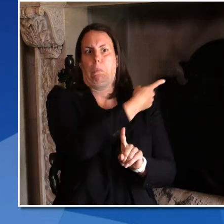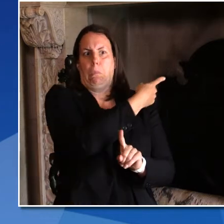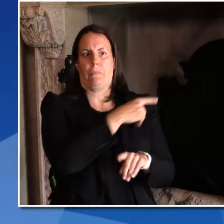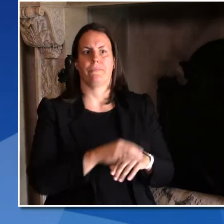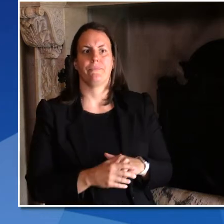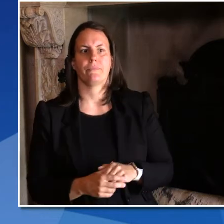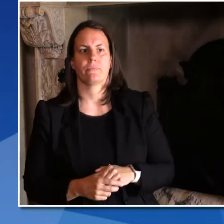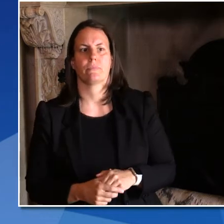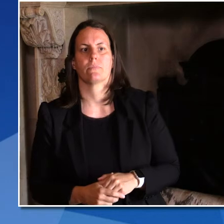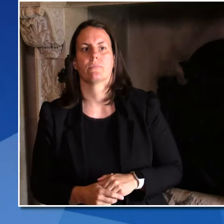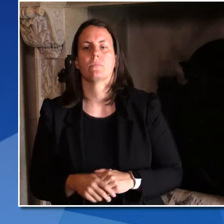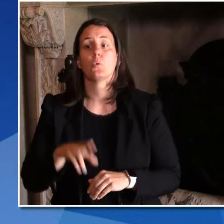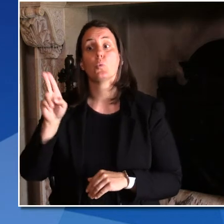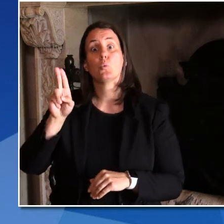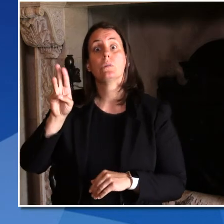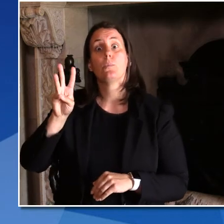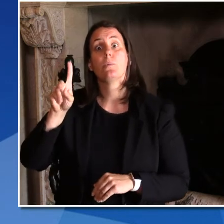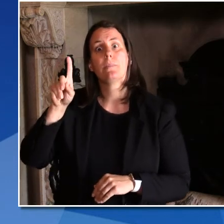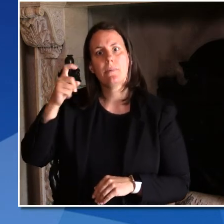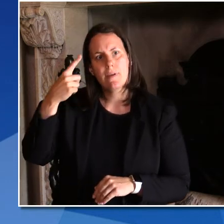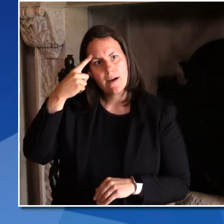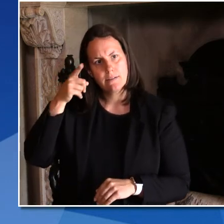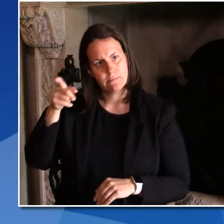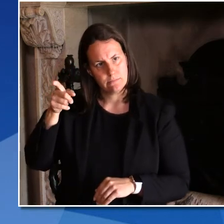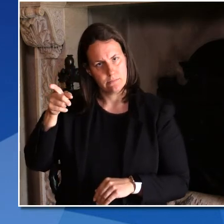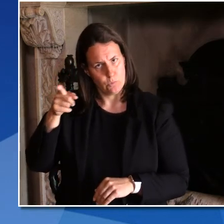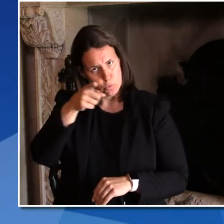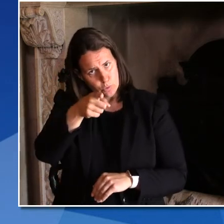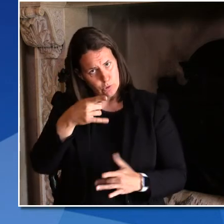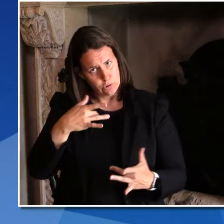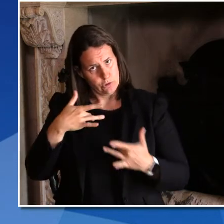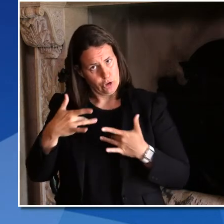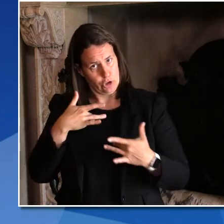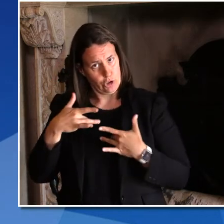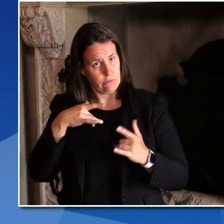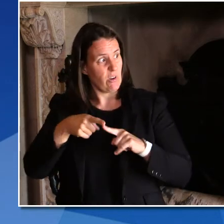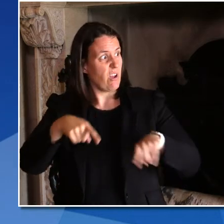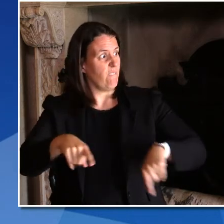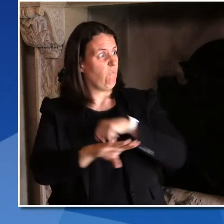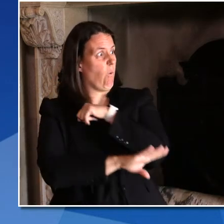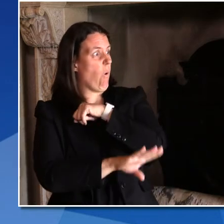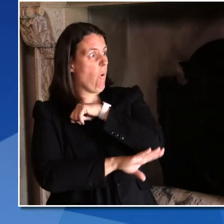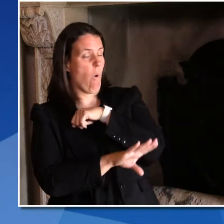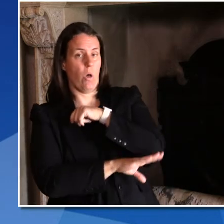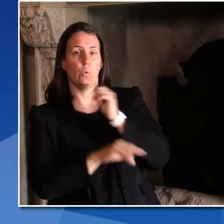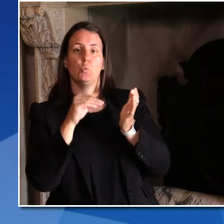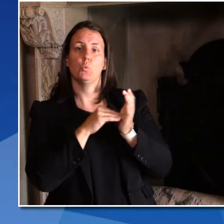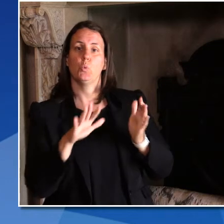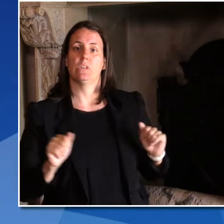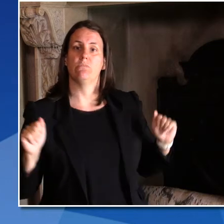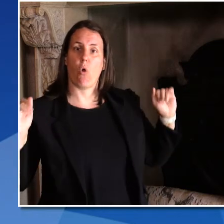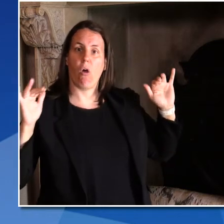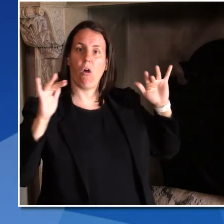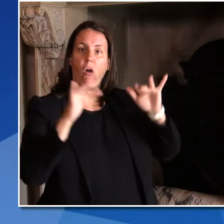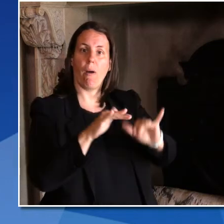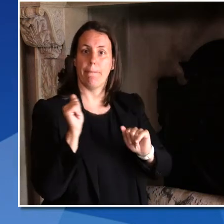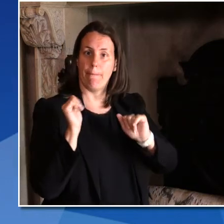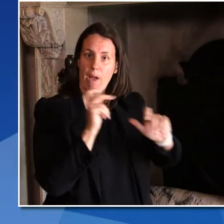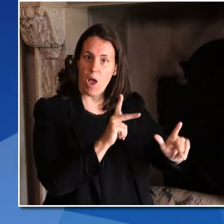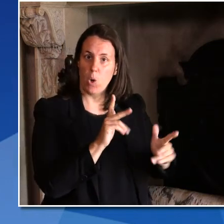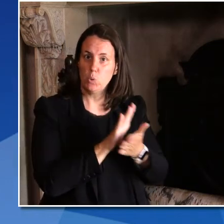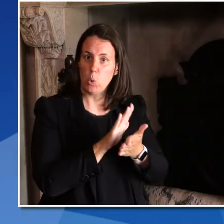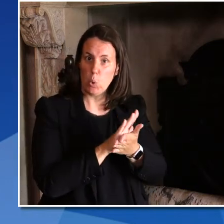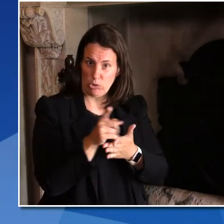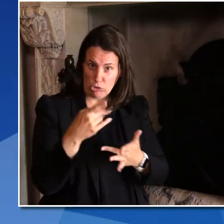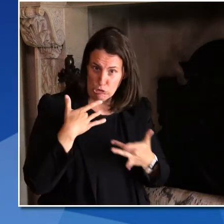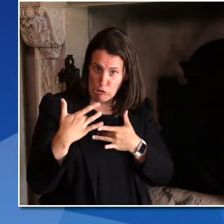any concerns about students returning to campuses this fall, given the large increase in cases some counties are seeing among young